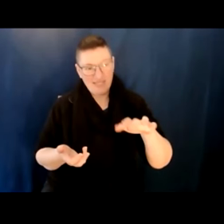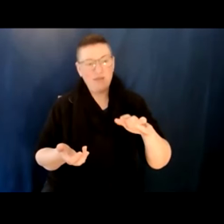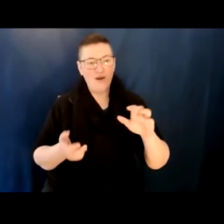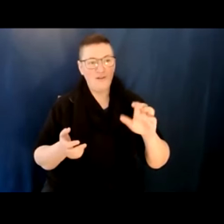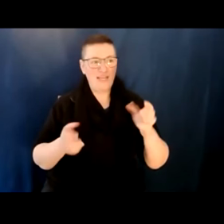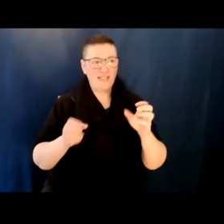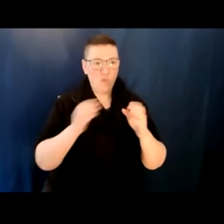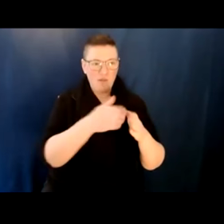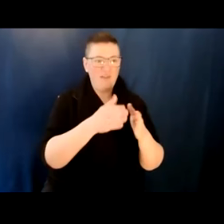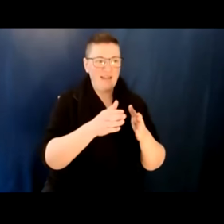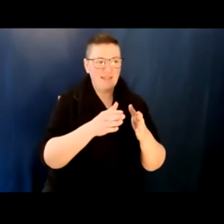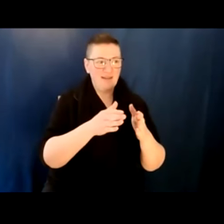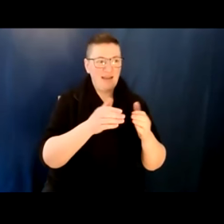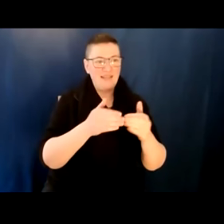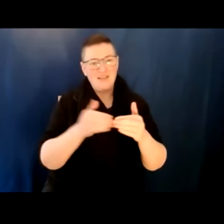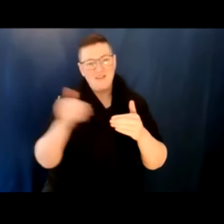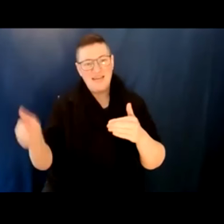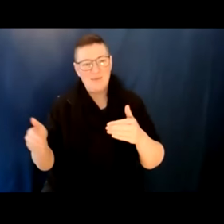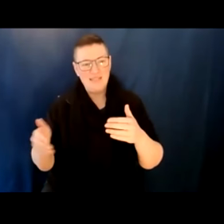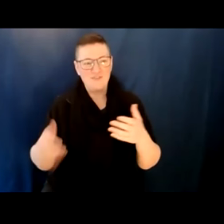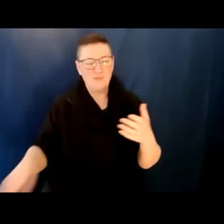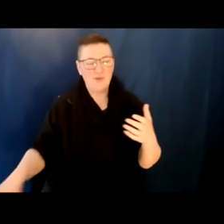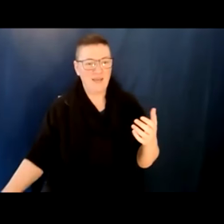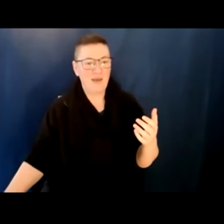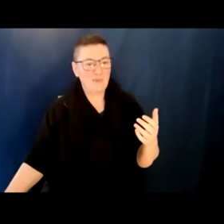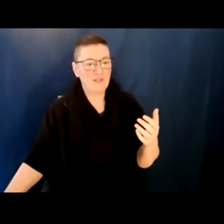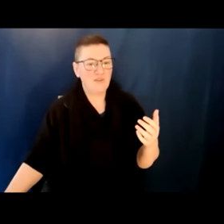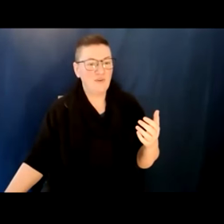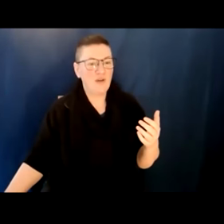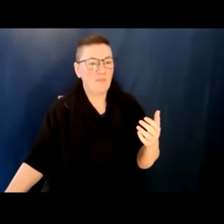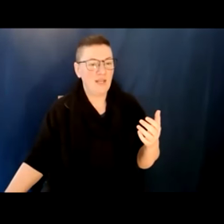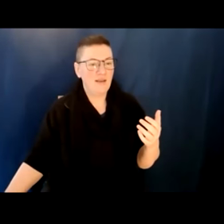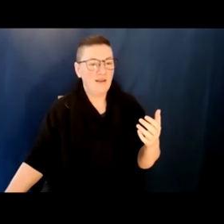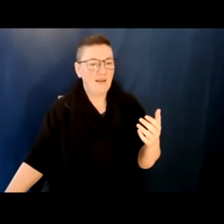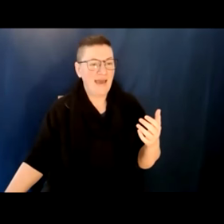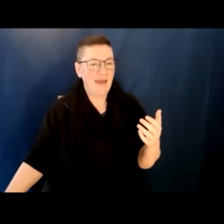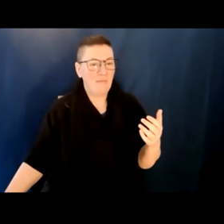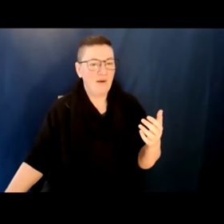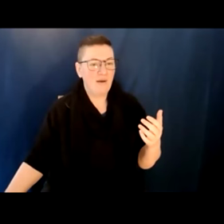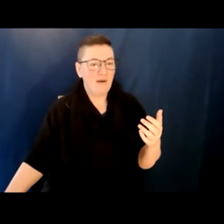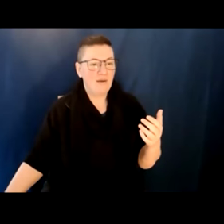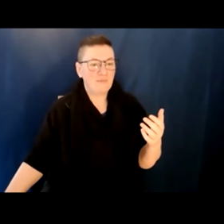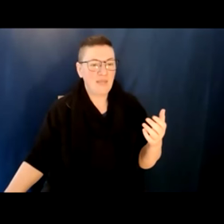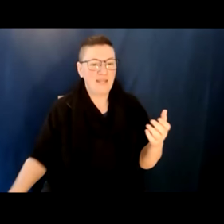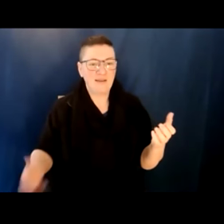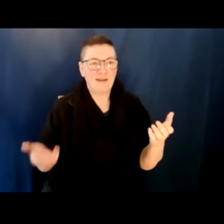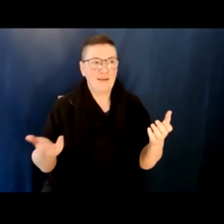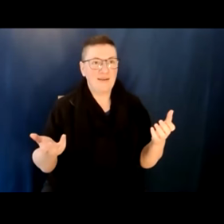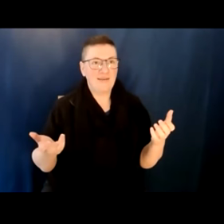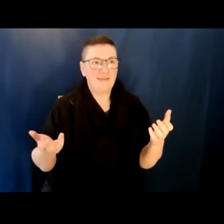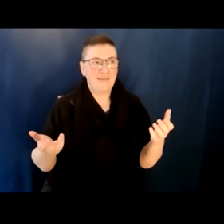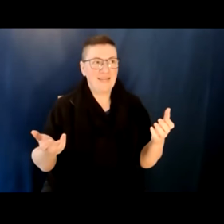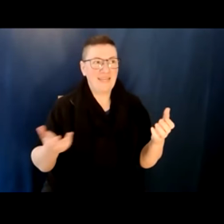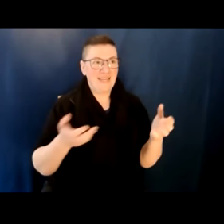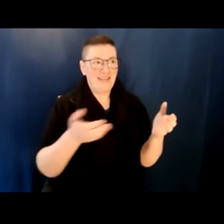submapping D, where you're saying it's one event and then the effect happens after. But like my experience with the phone company, it